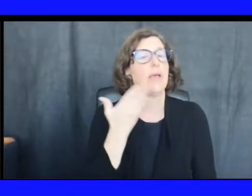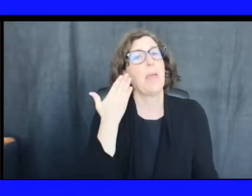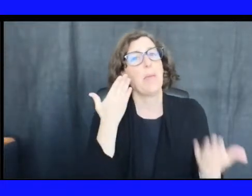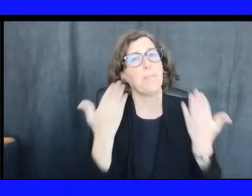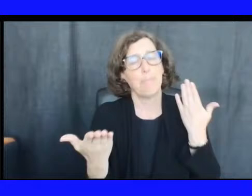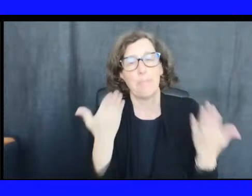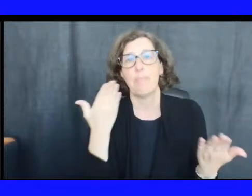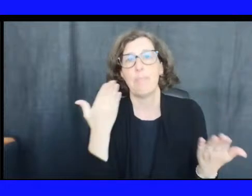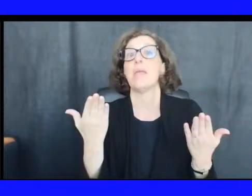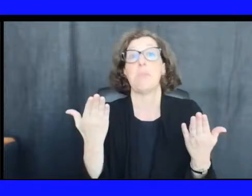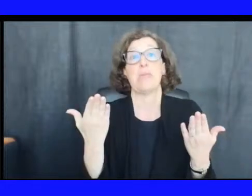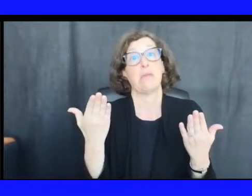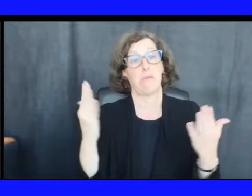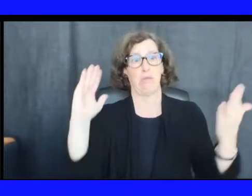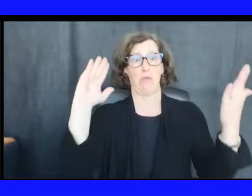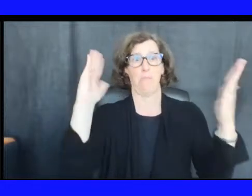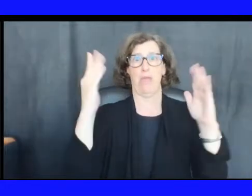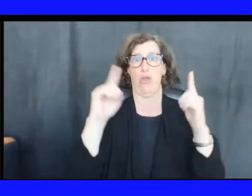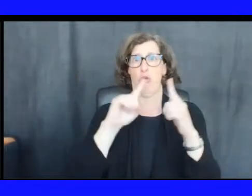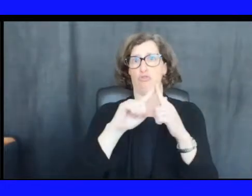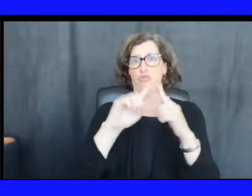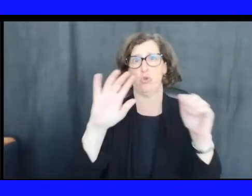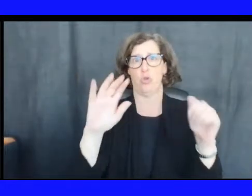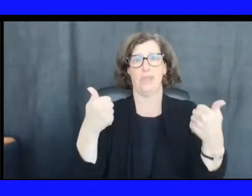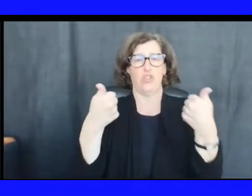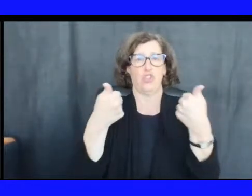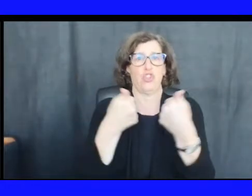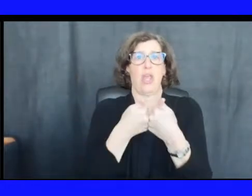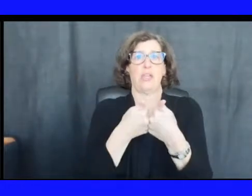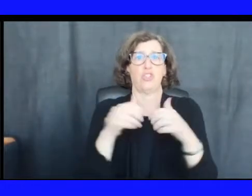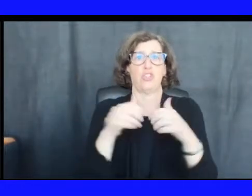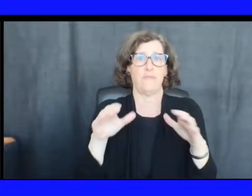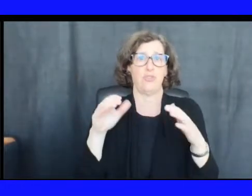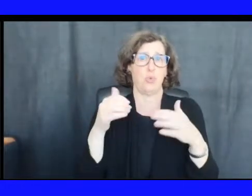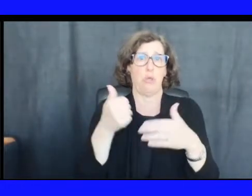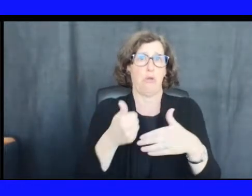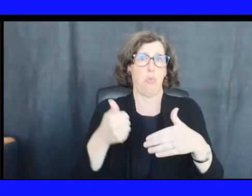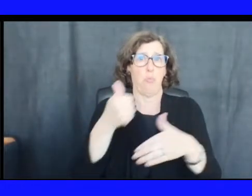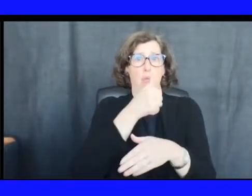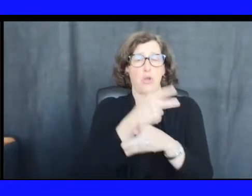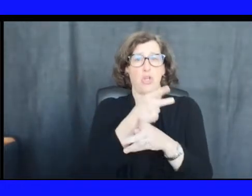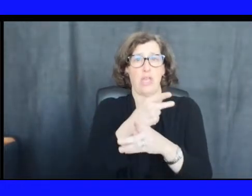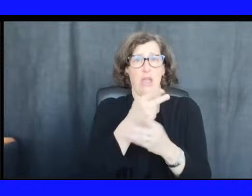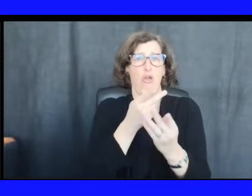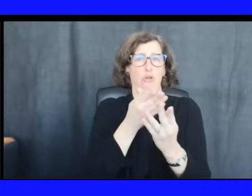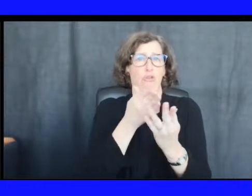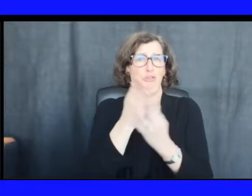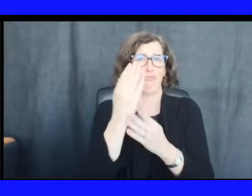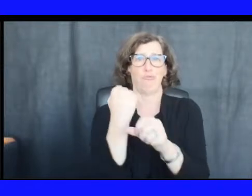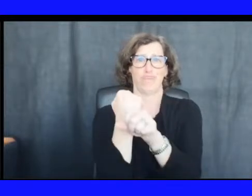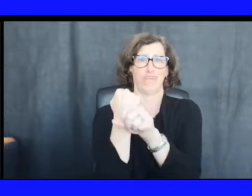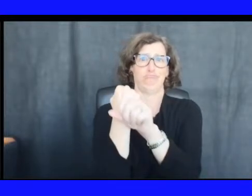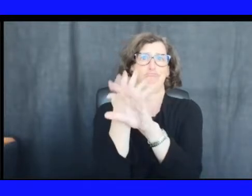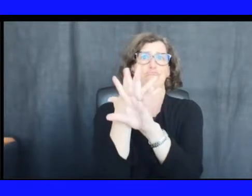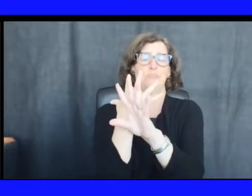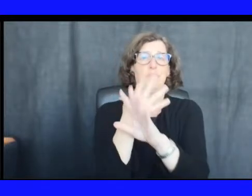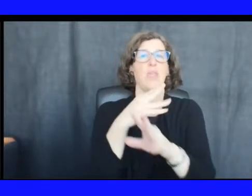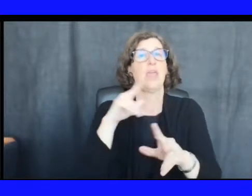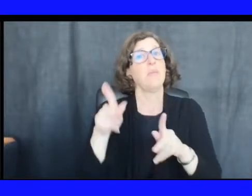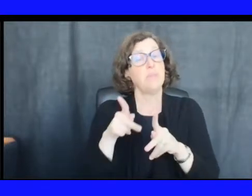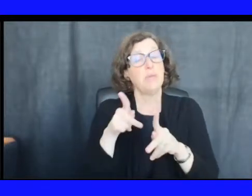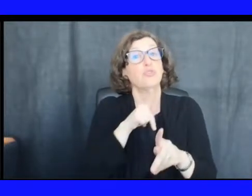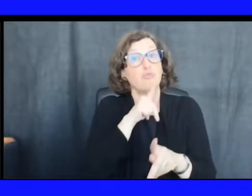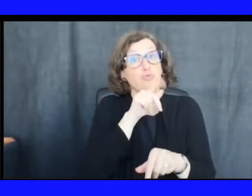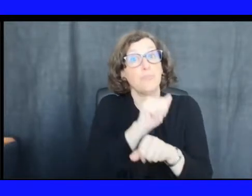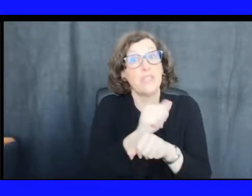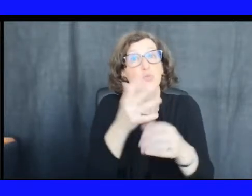us to do right now. But I'm hopeful that Omicron will peak in January and that by February we'll